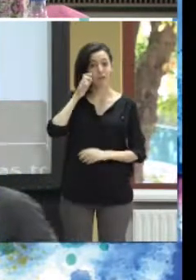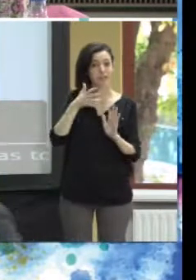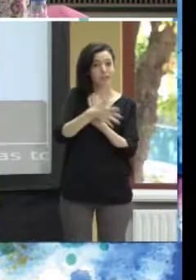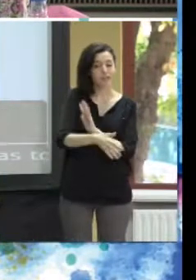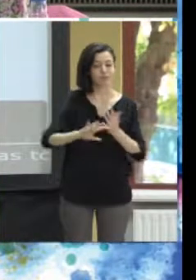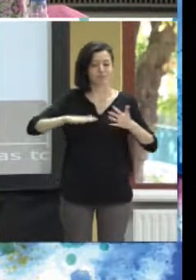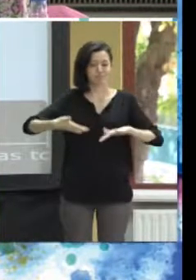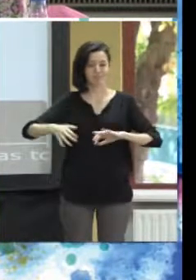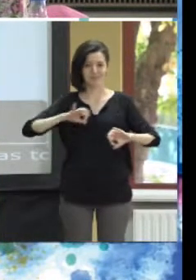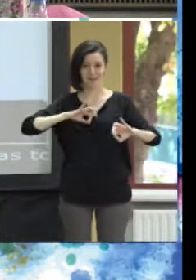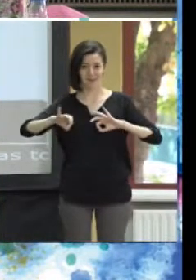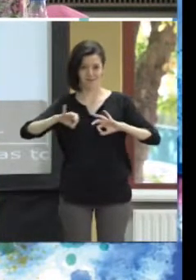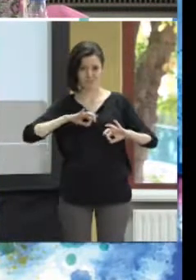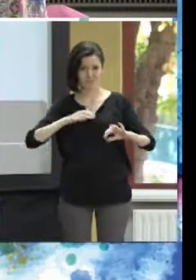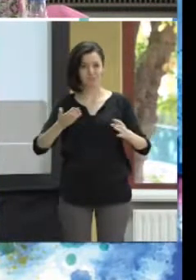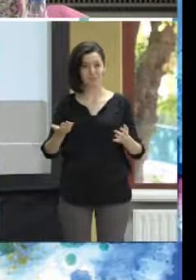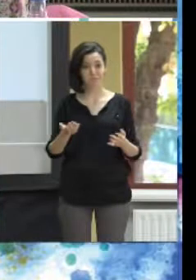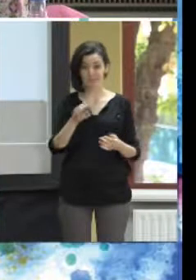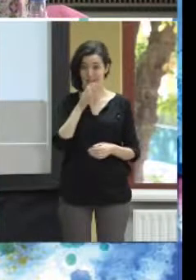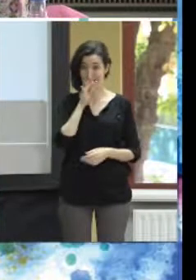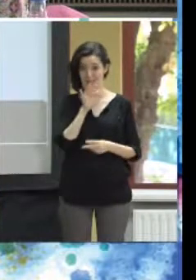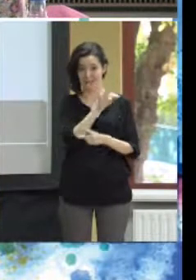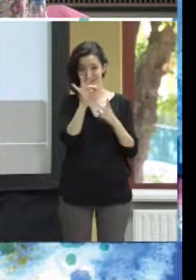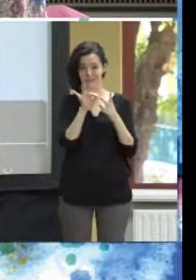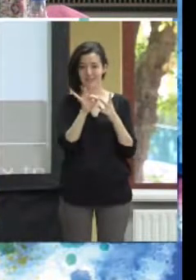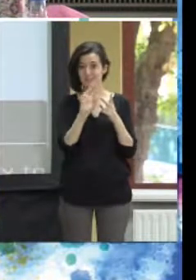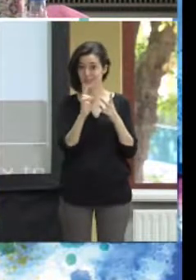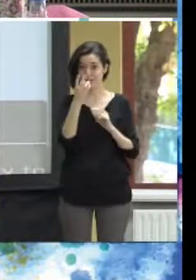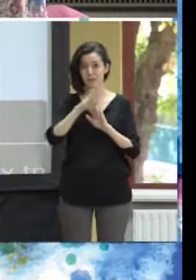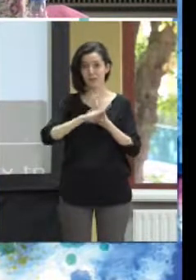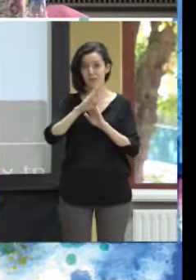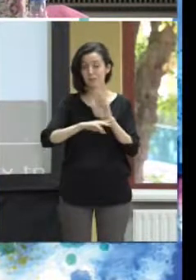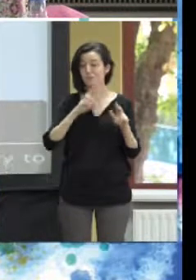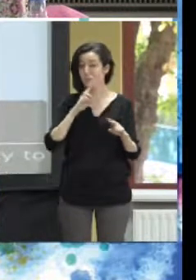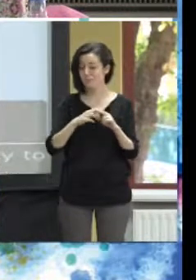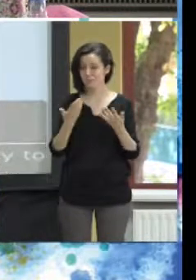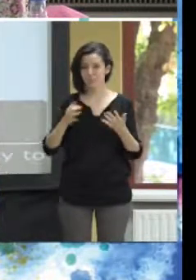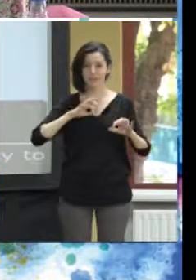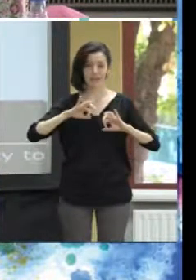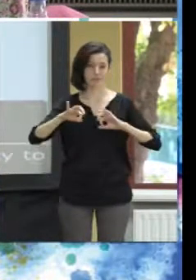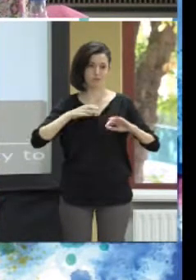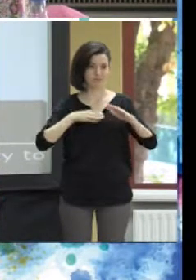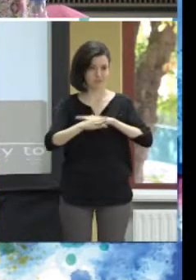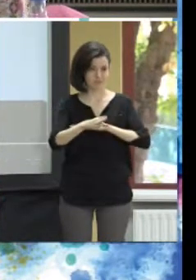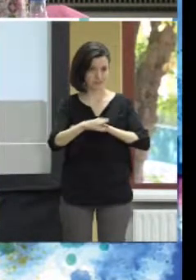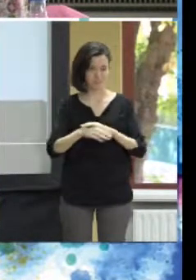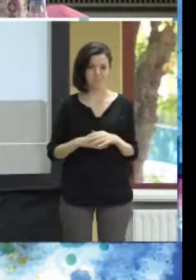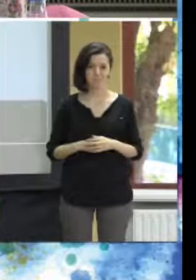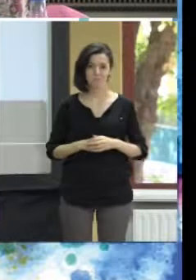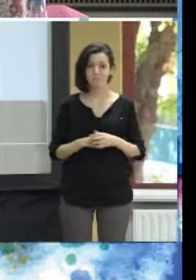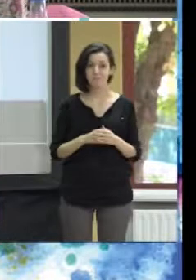to the theater. The next app I'm going to introduce is the Teatro Accesible